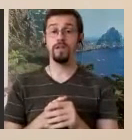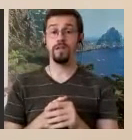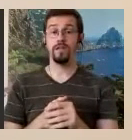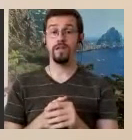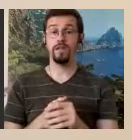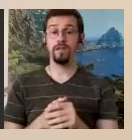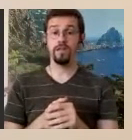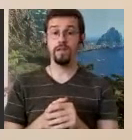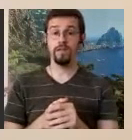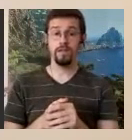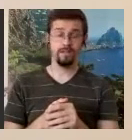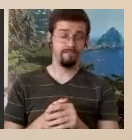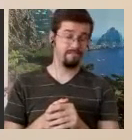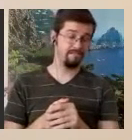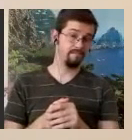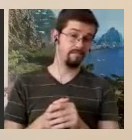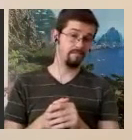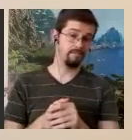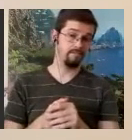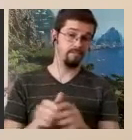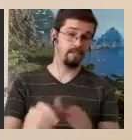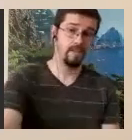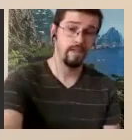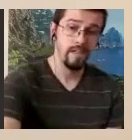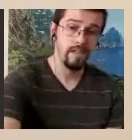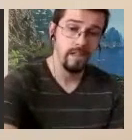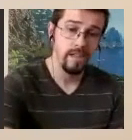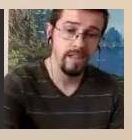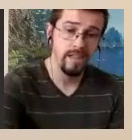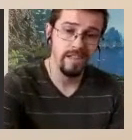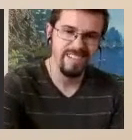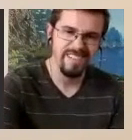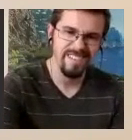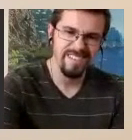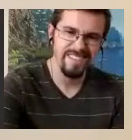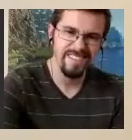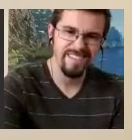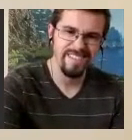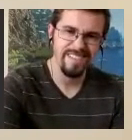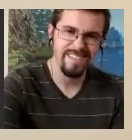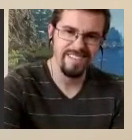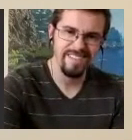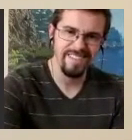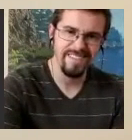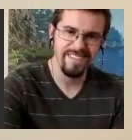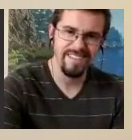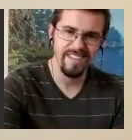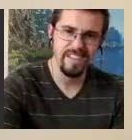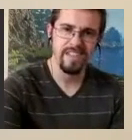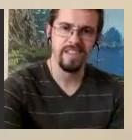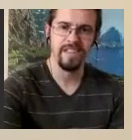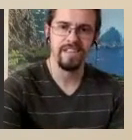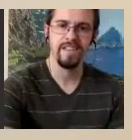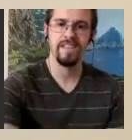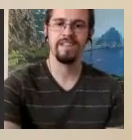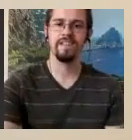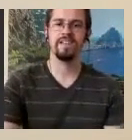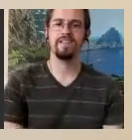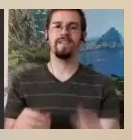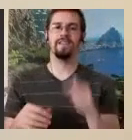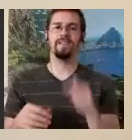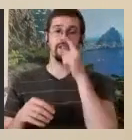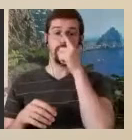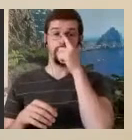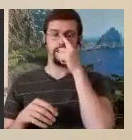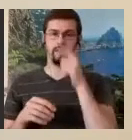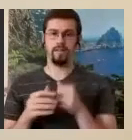anybody wants to read the work, like I said, it will be available online very soon. And then there's the paper, which is just